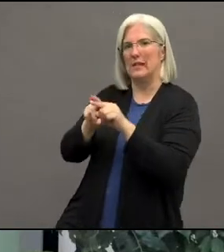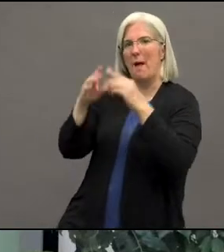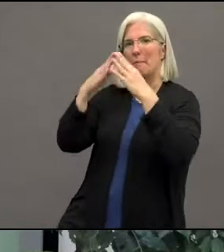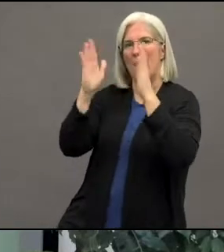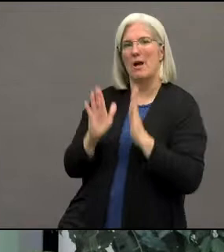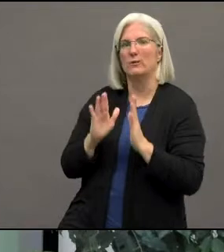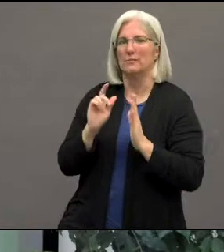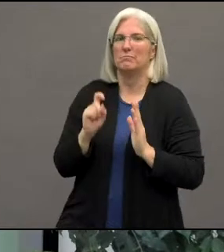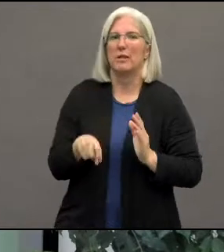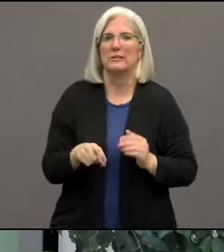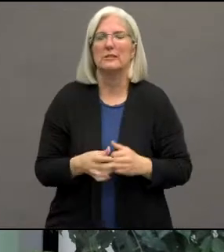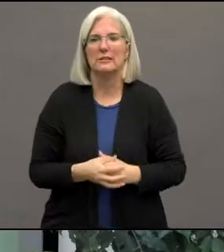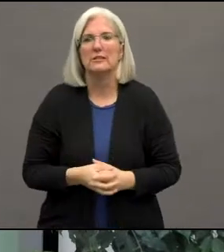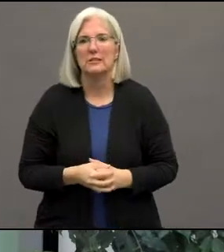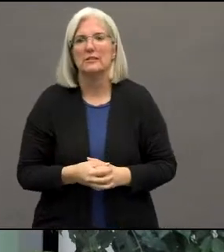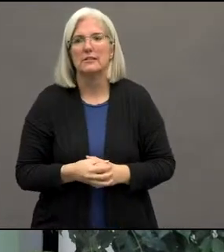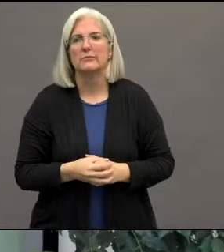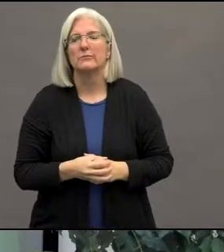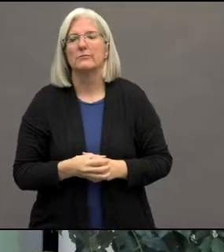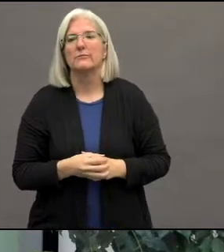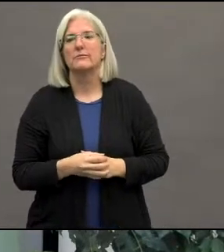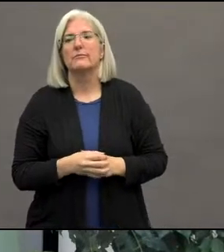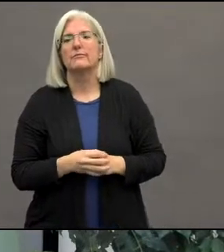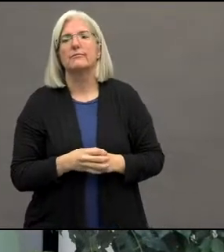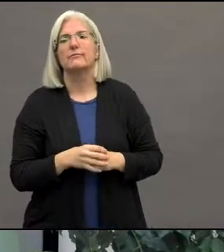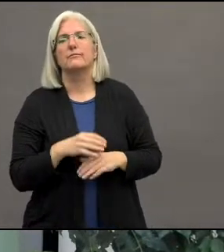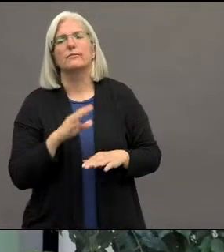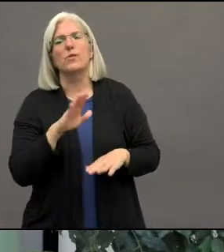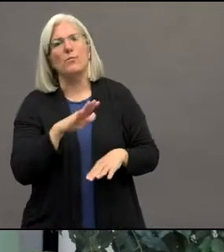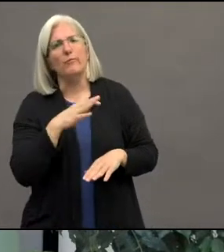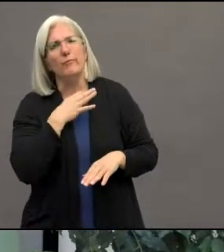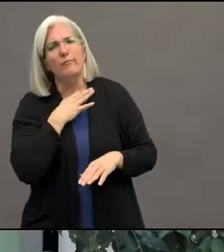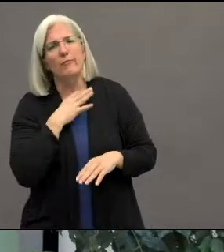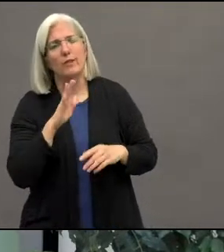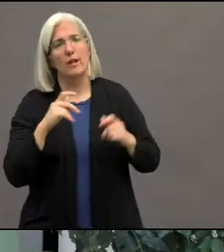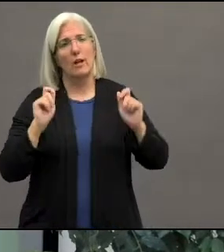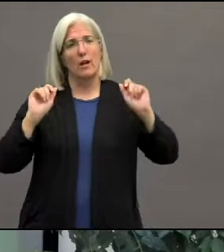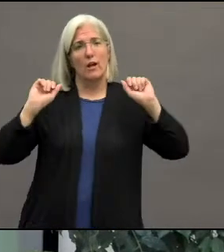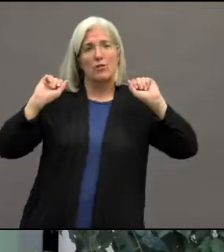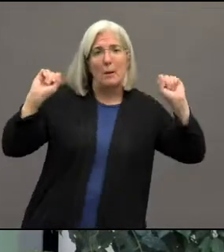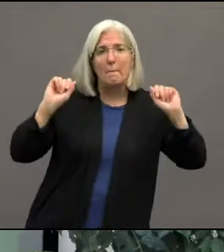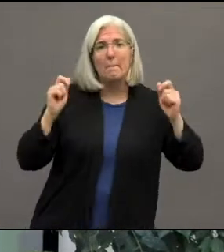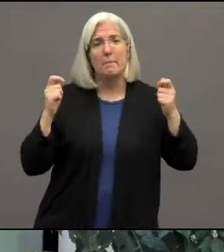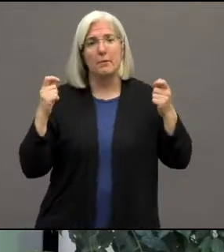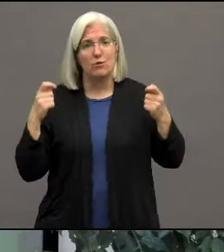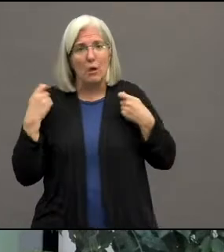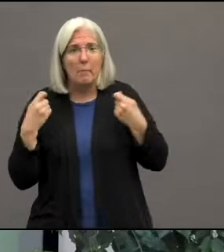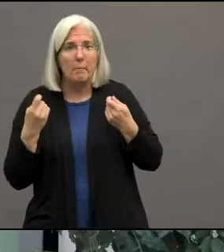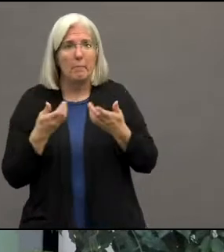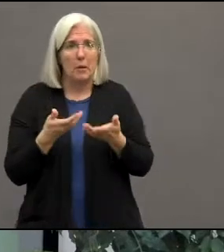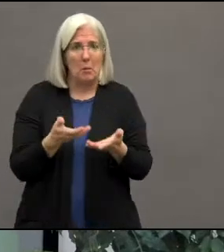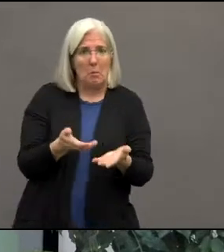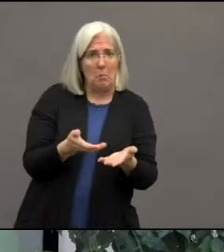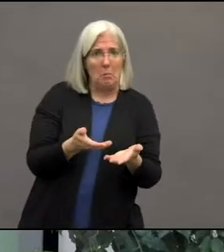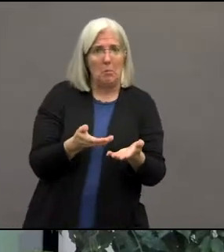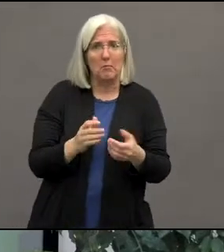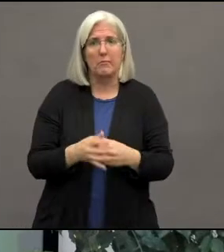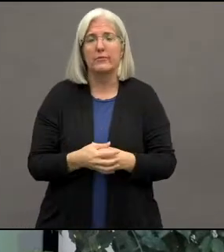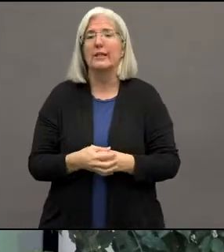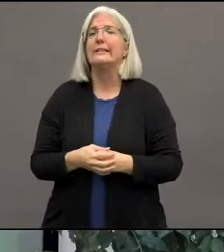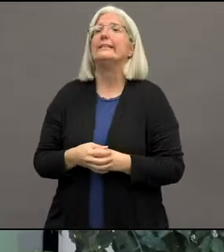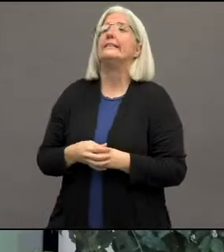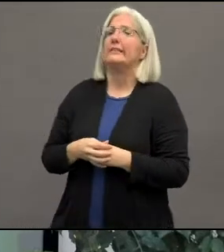because several are affected here, but gyms. Yes, so gyms are also prohibited to operate